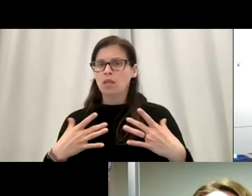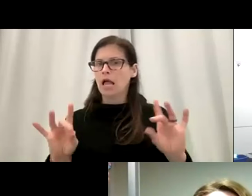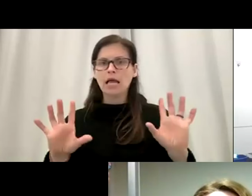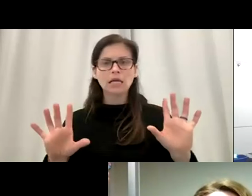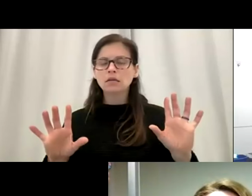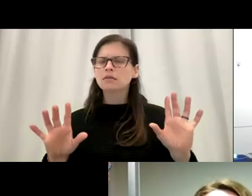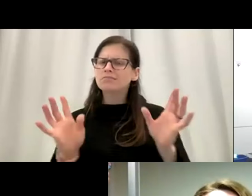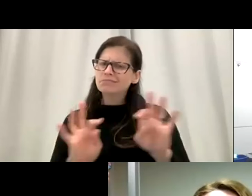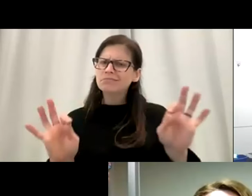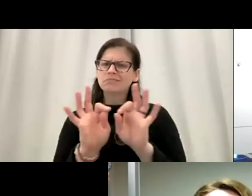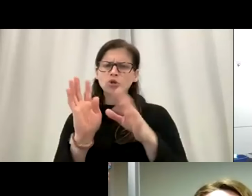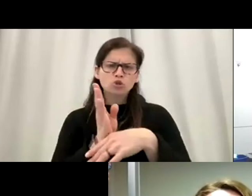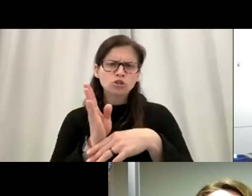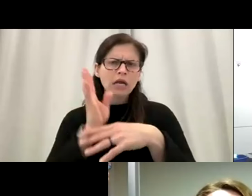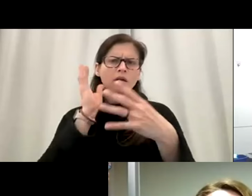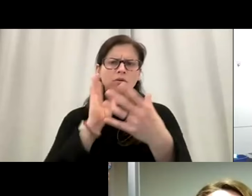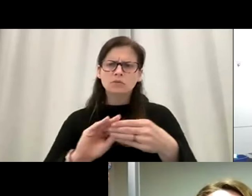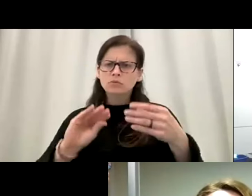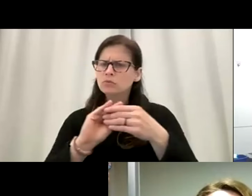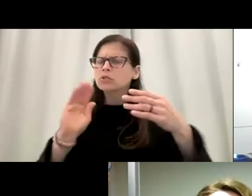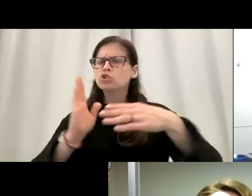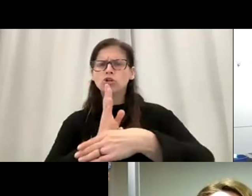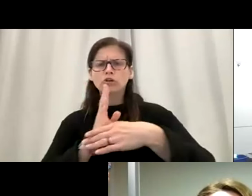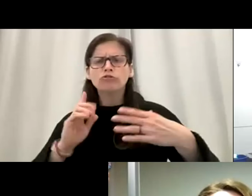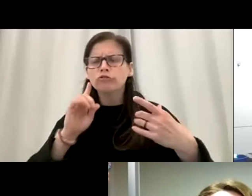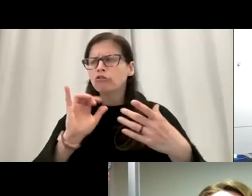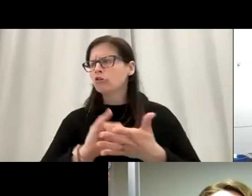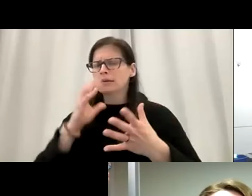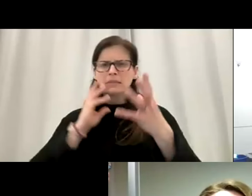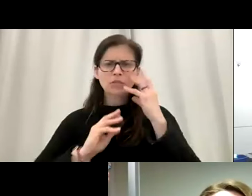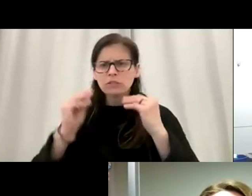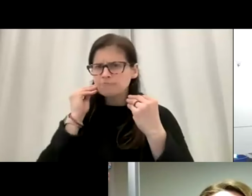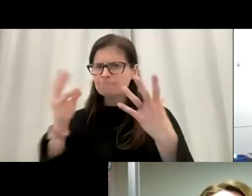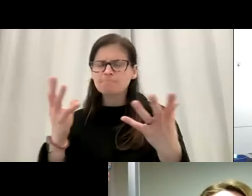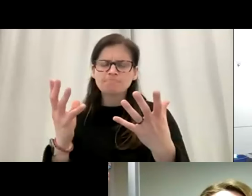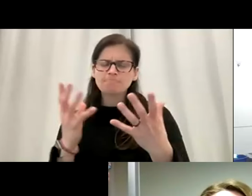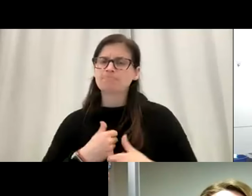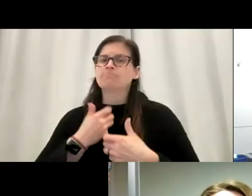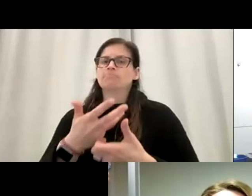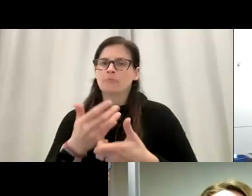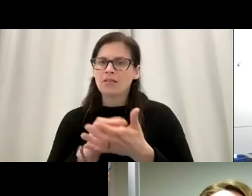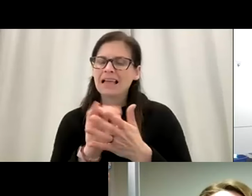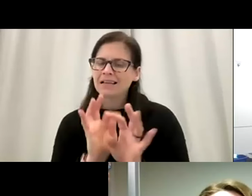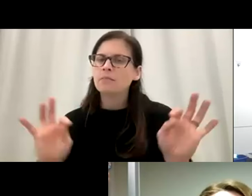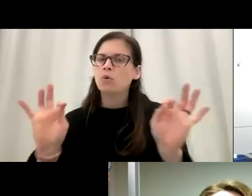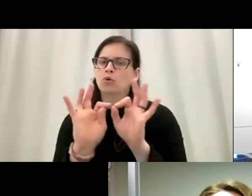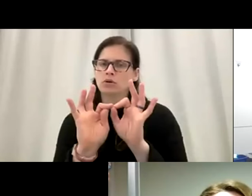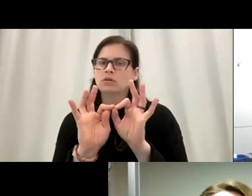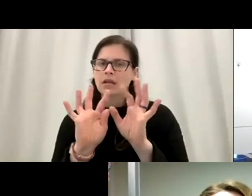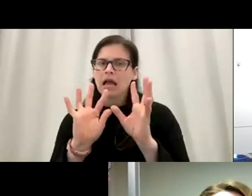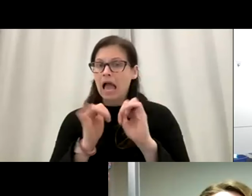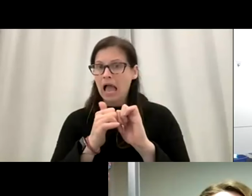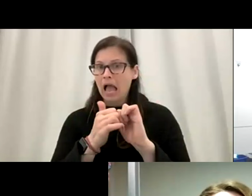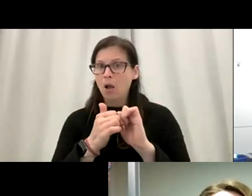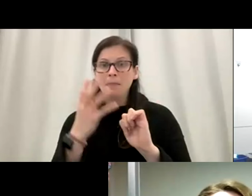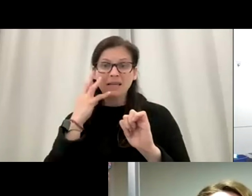of, you know, share your story, share your experiences, because they're so important and you can do so much by bringing that experience to